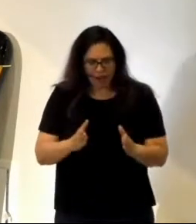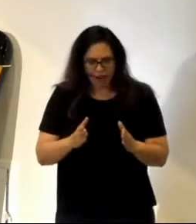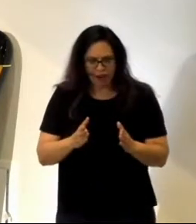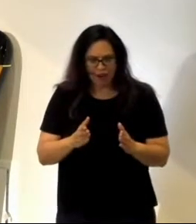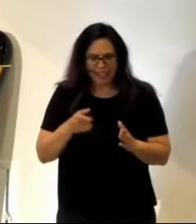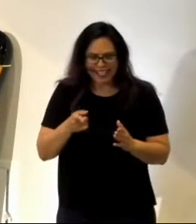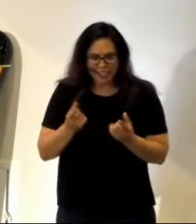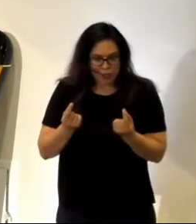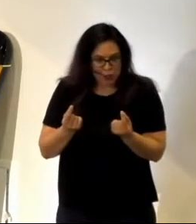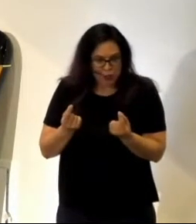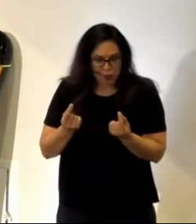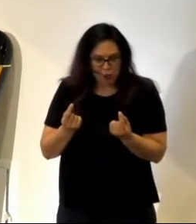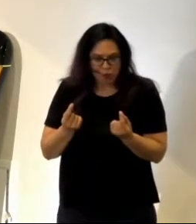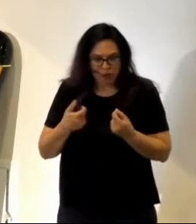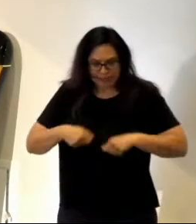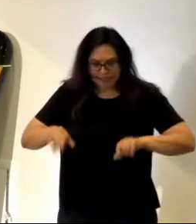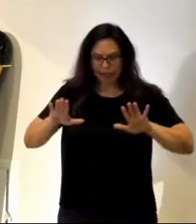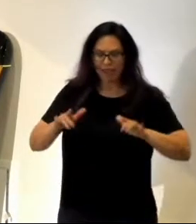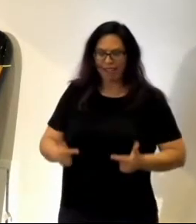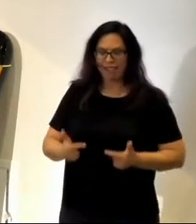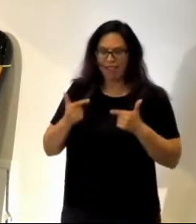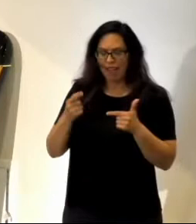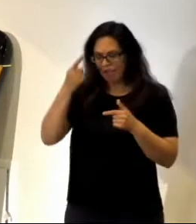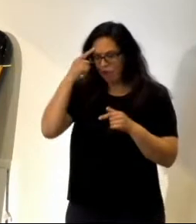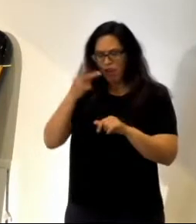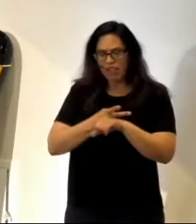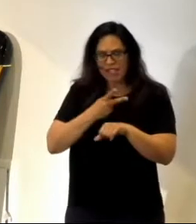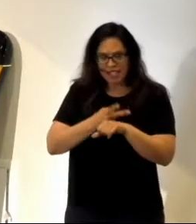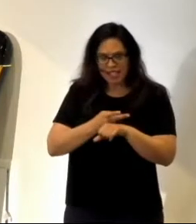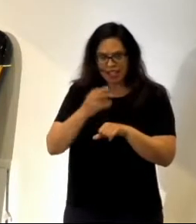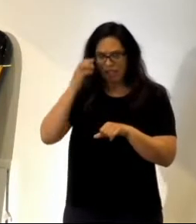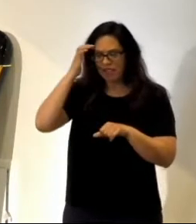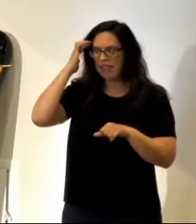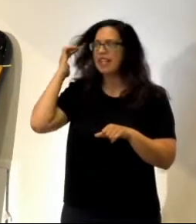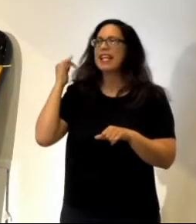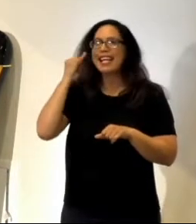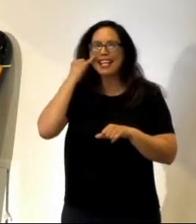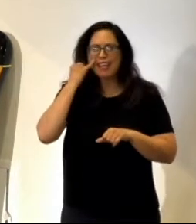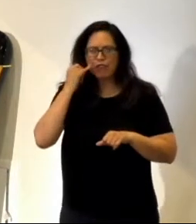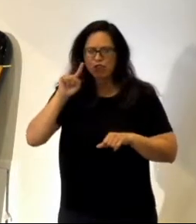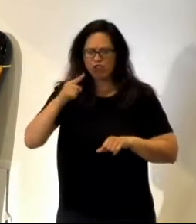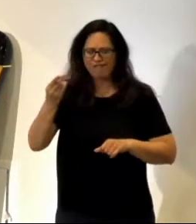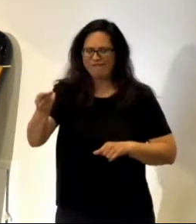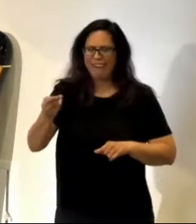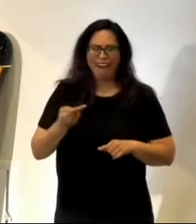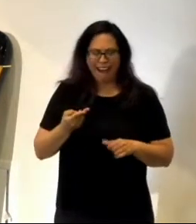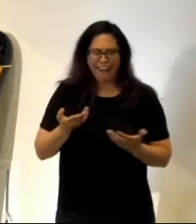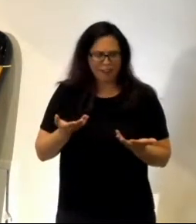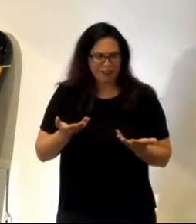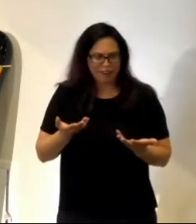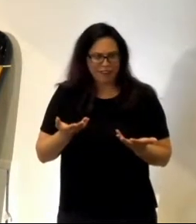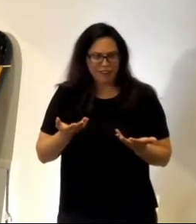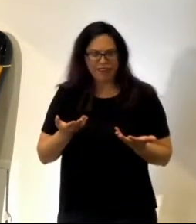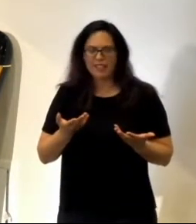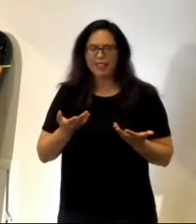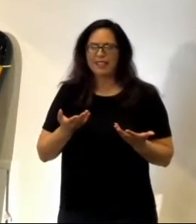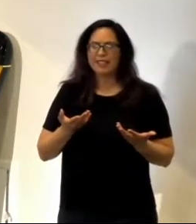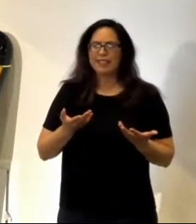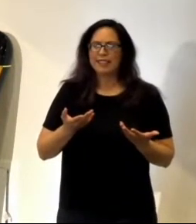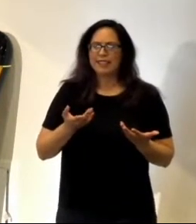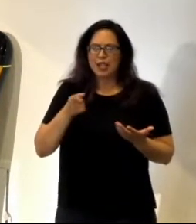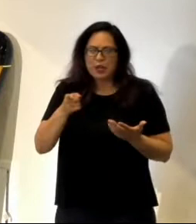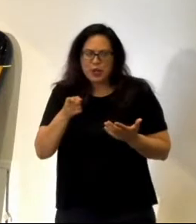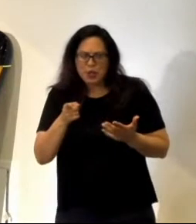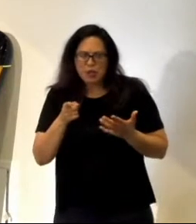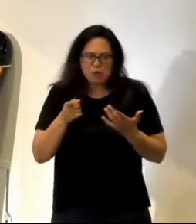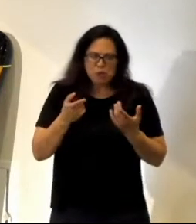for the sheep. He who is a hired hand and not a shepherd, who does not own the sheep, sees the wolf coming and leaves the sheep and flees. And